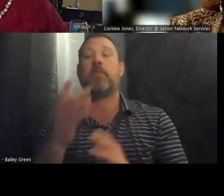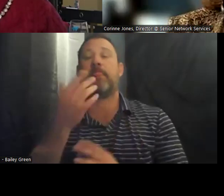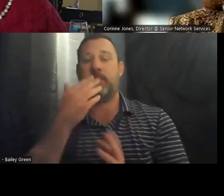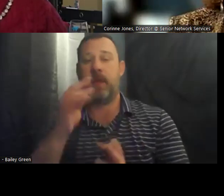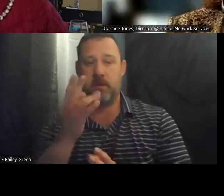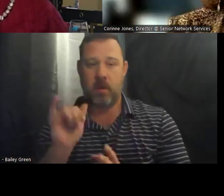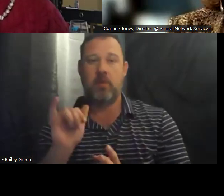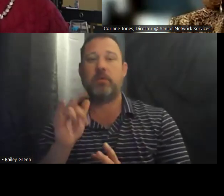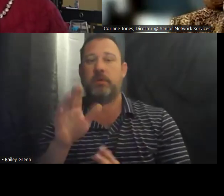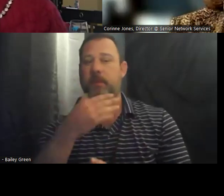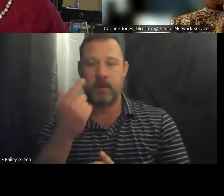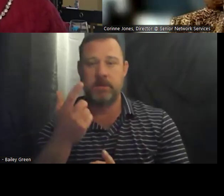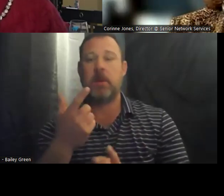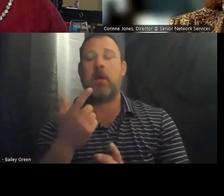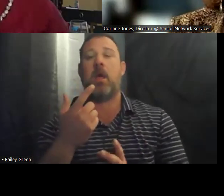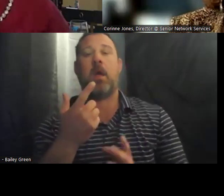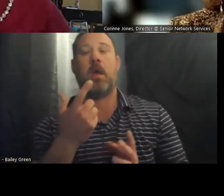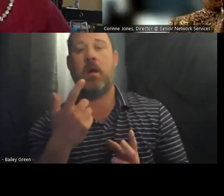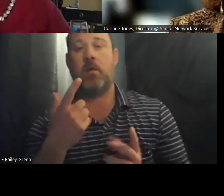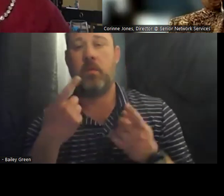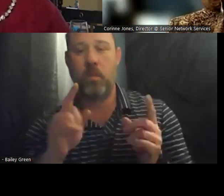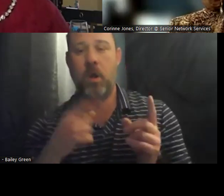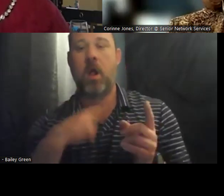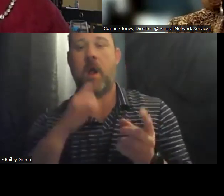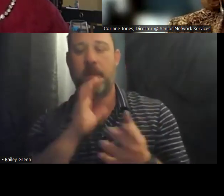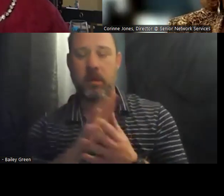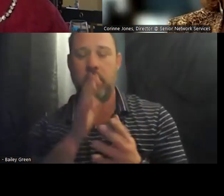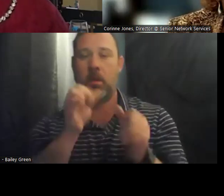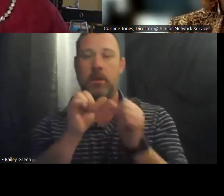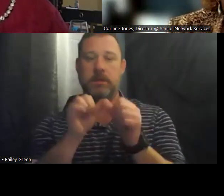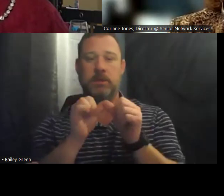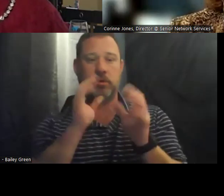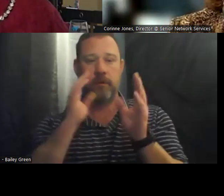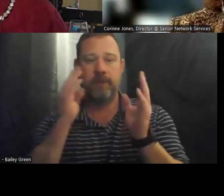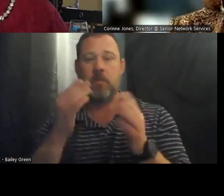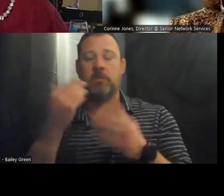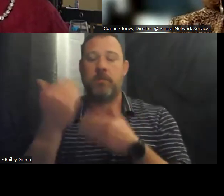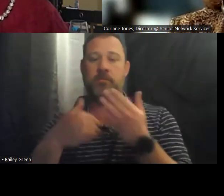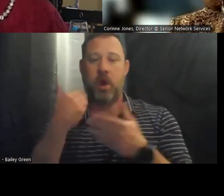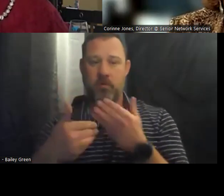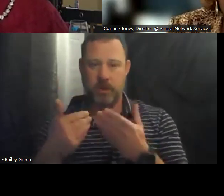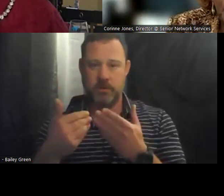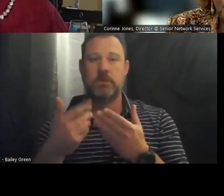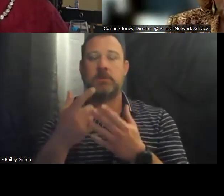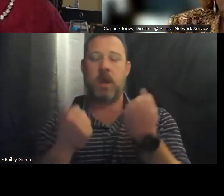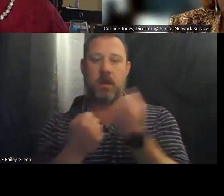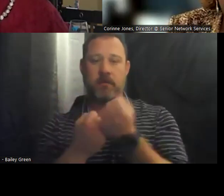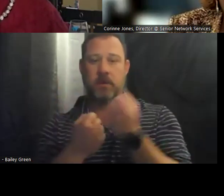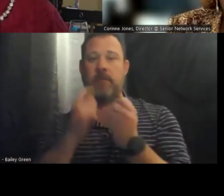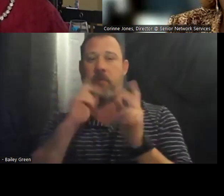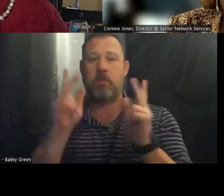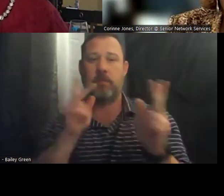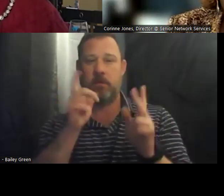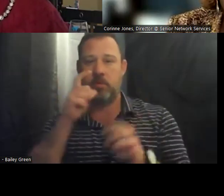best. I just want to say that while I believe we will continue to focus on progress as advocates for the people who need